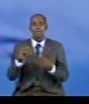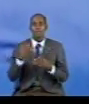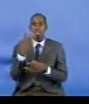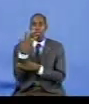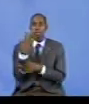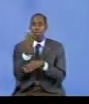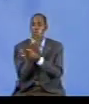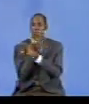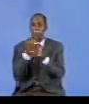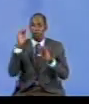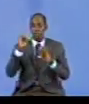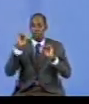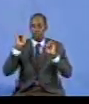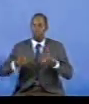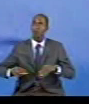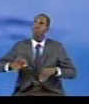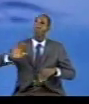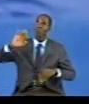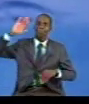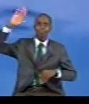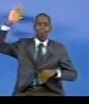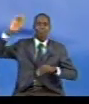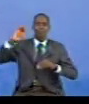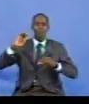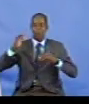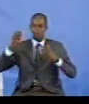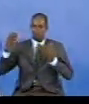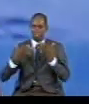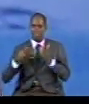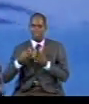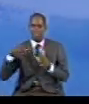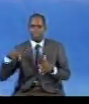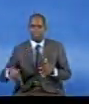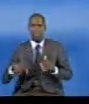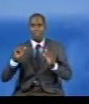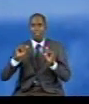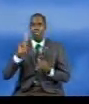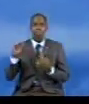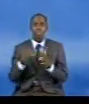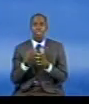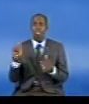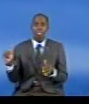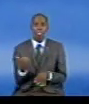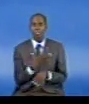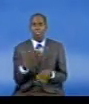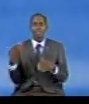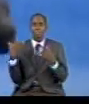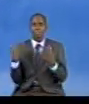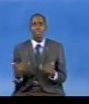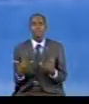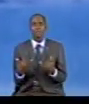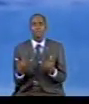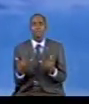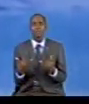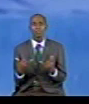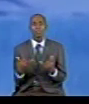can lift it up, stretch it down. I can use it to carry anything. Now, this is one of the good things the Lord